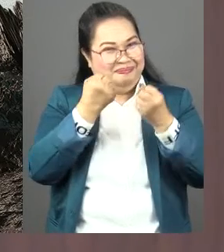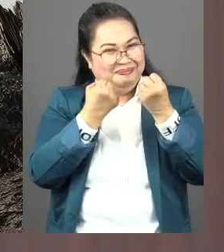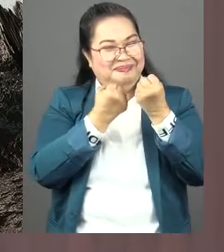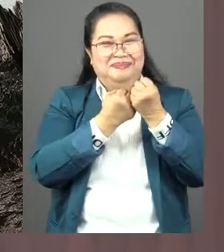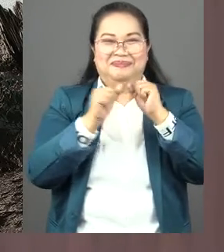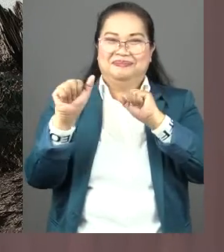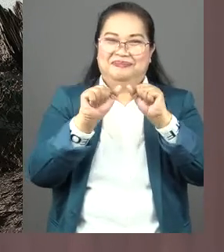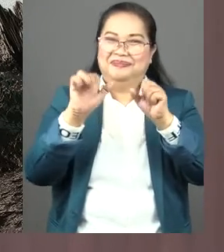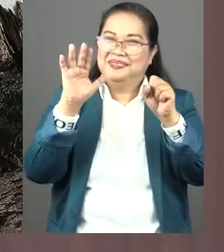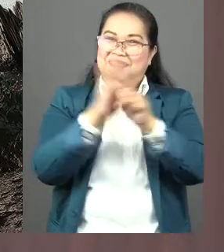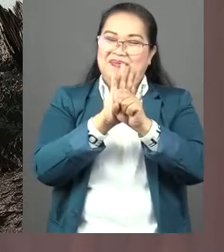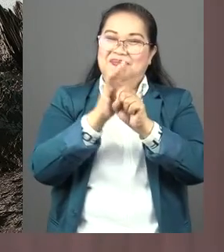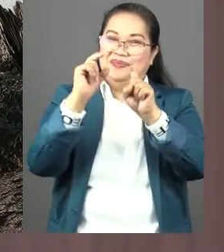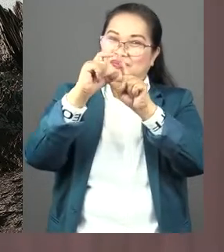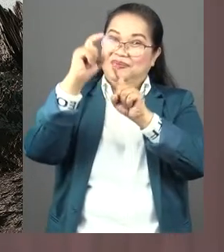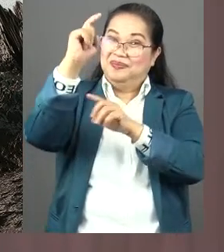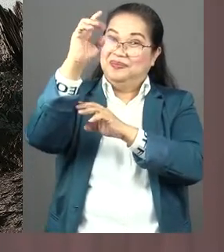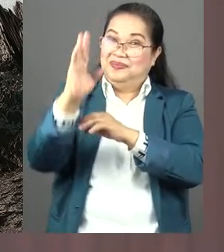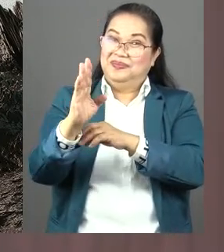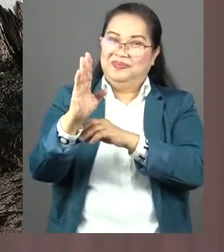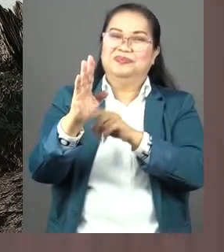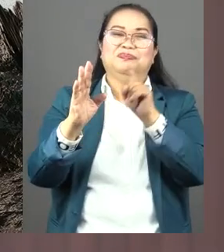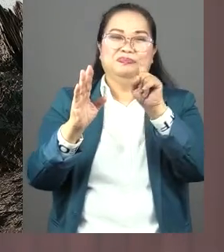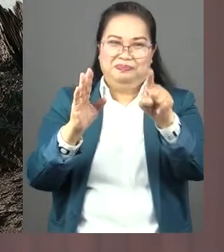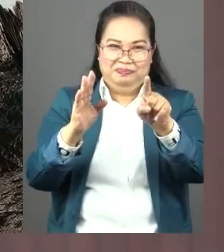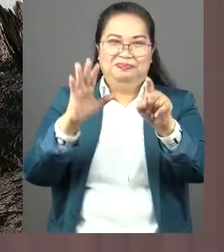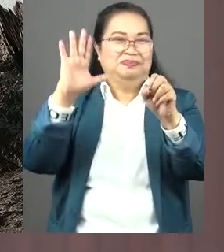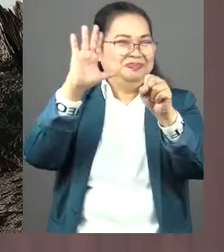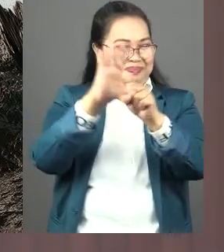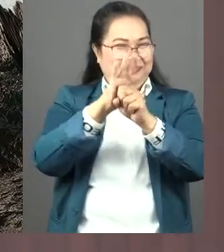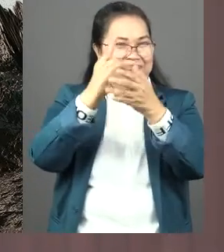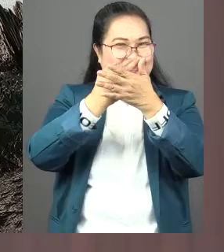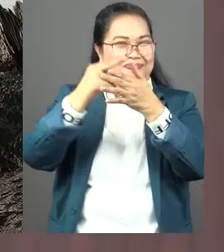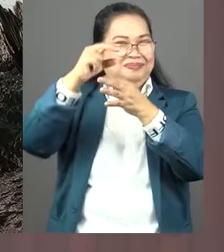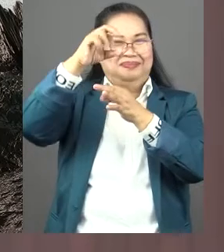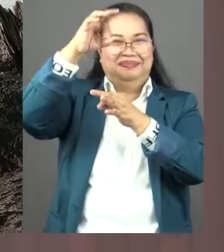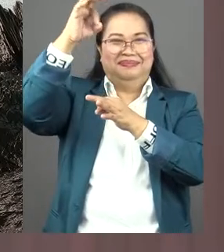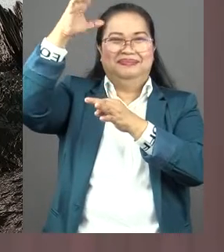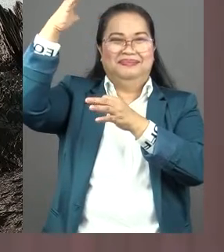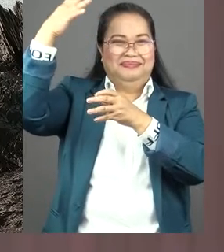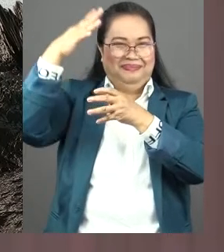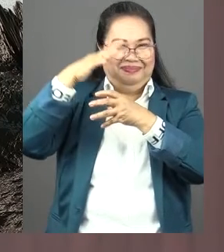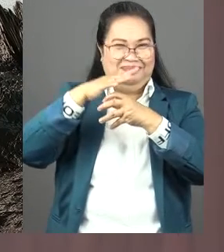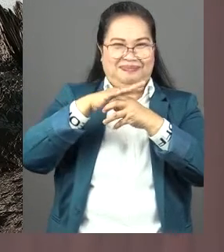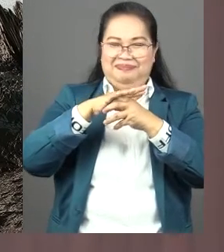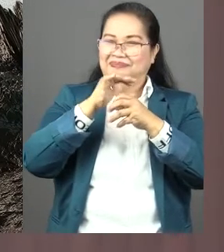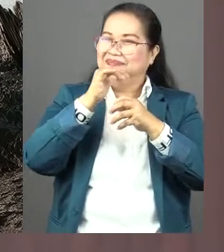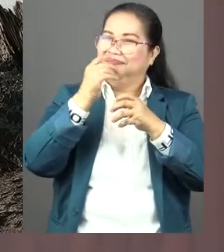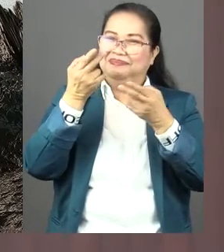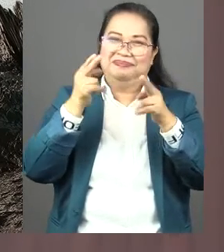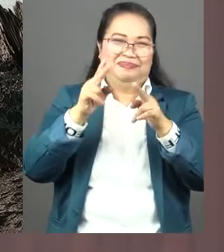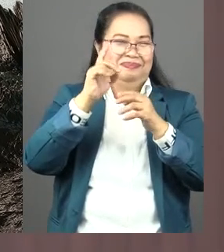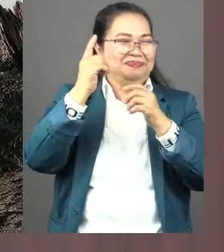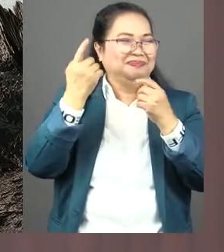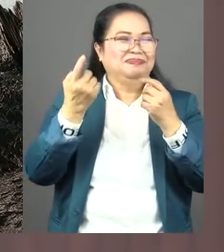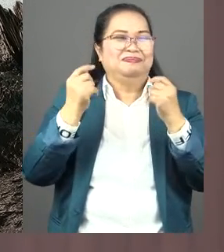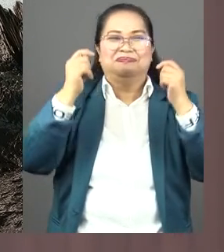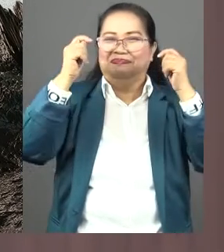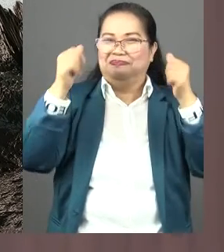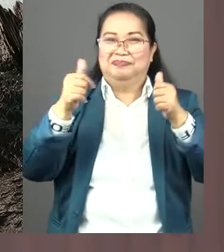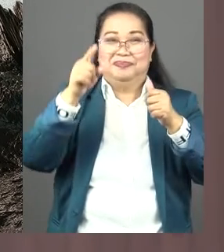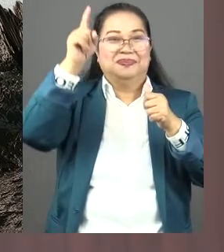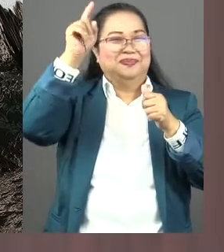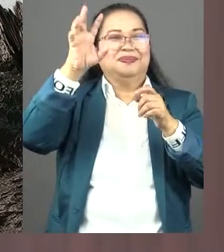action of filling yourself with the Word of God, you will be filled with God's Spirit. It may not happen overnight, but God will change